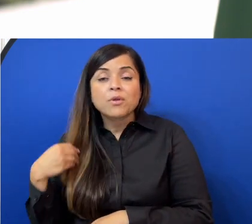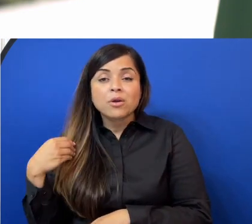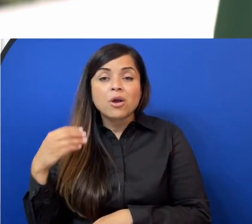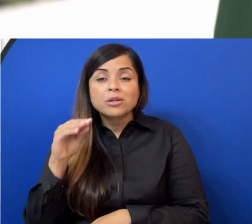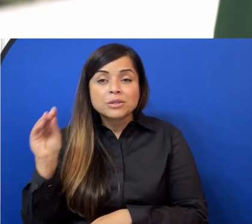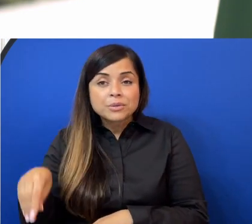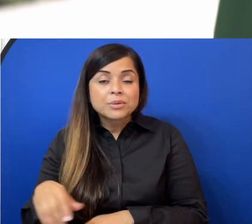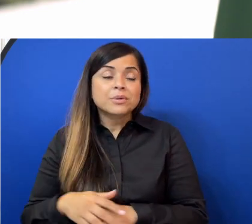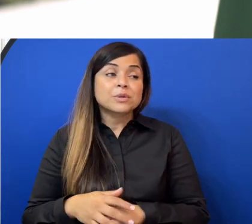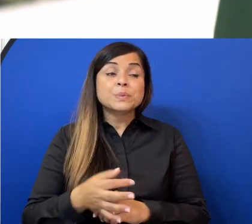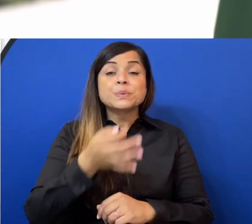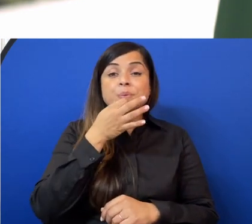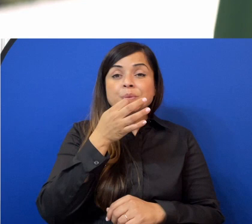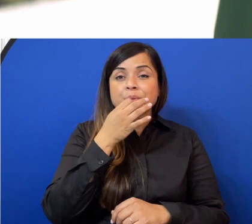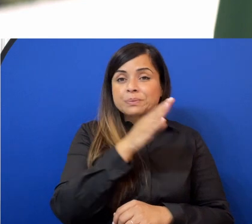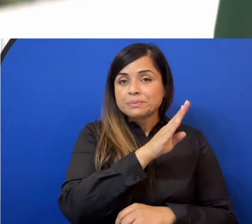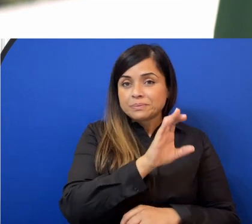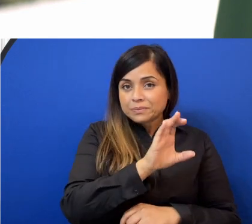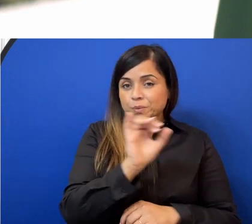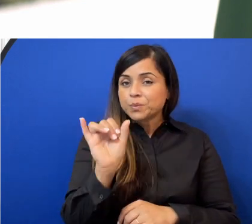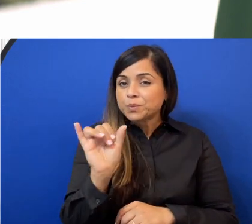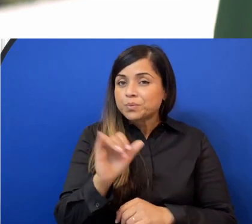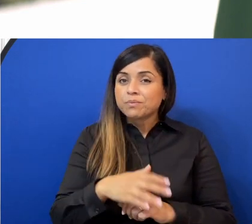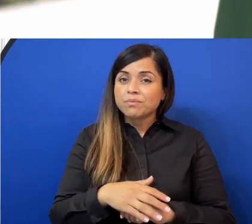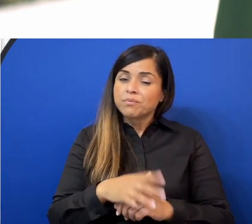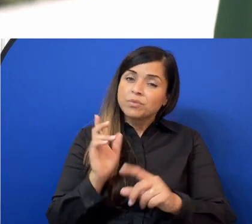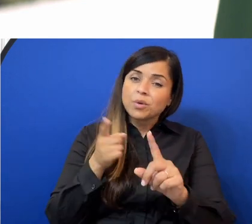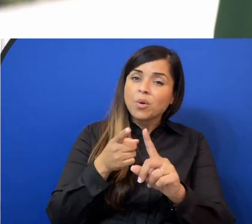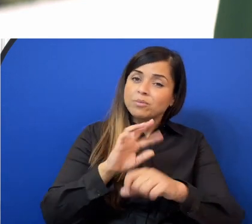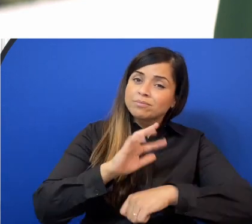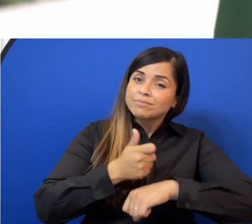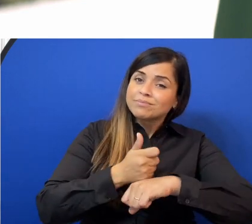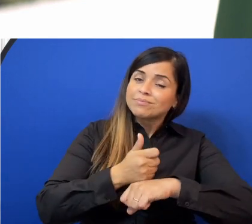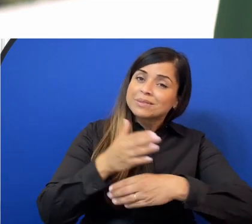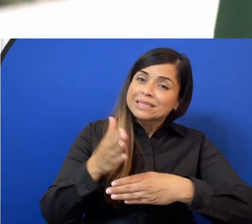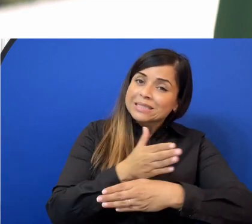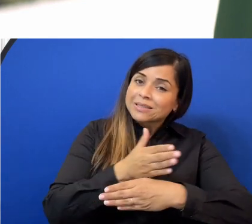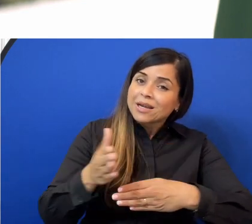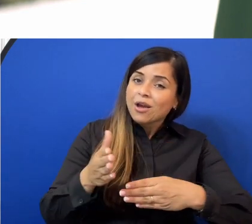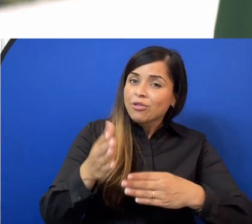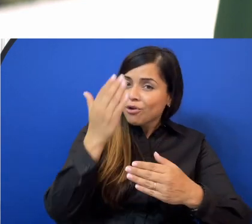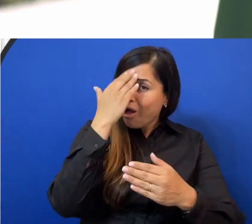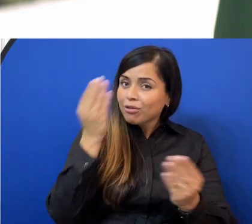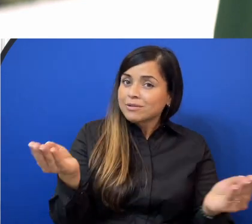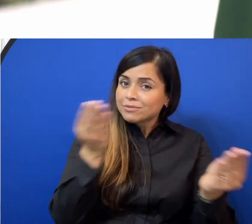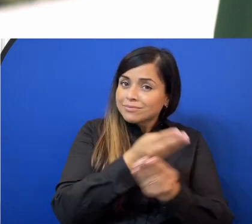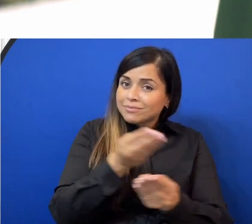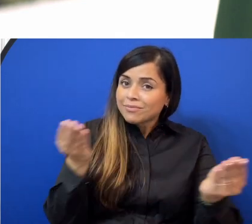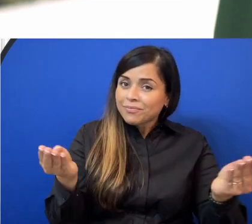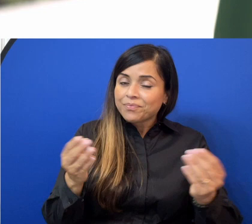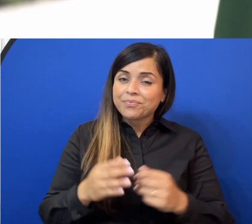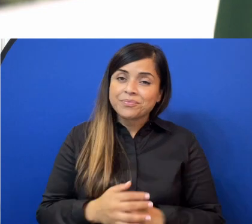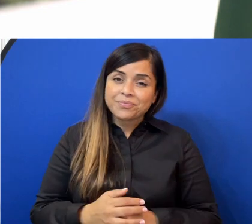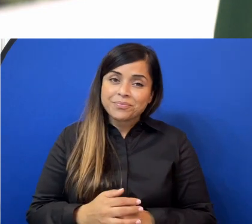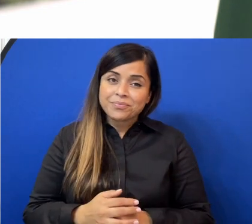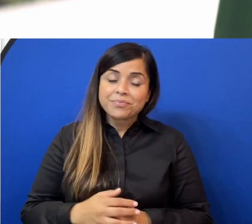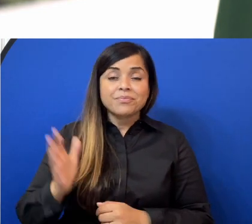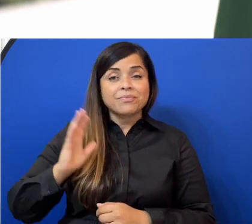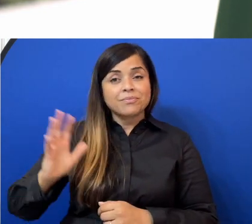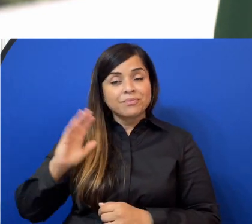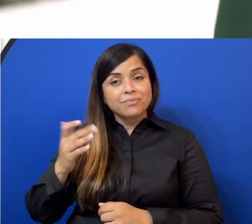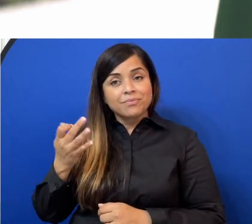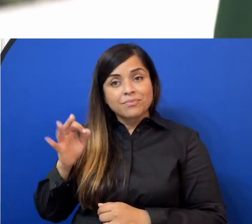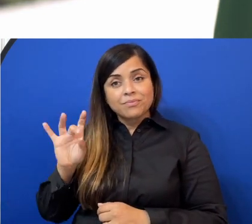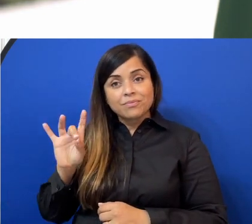numerous Canadian universities to share and build knowledge capacity. One of our earliest ventures in the